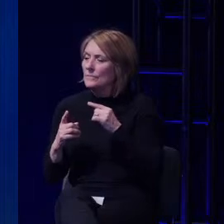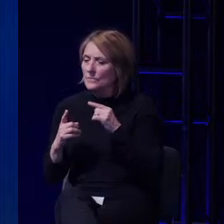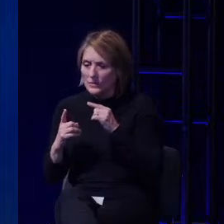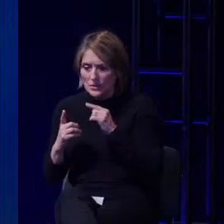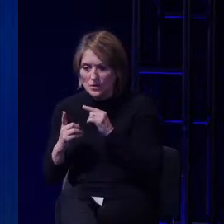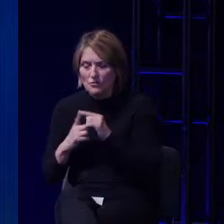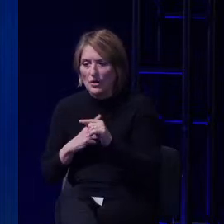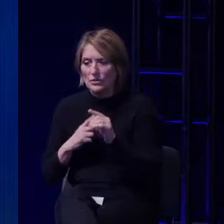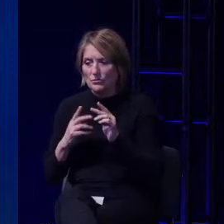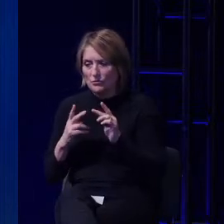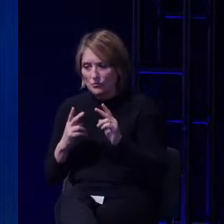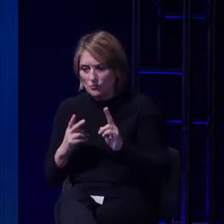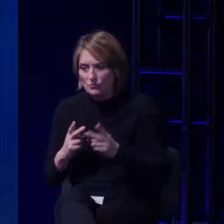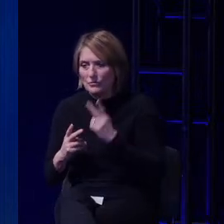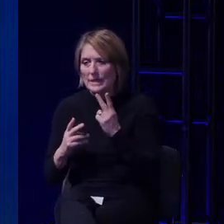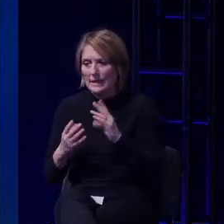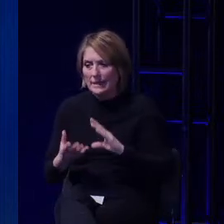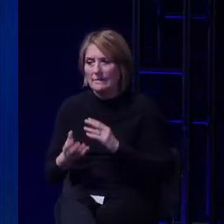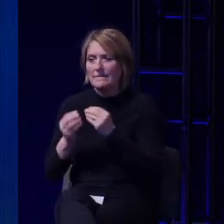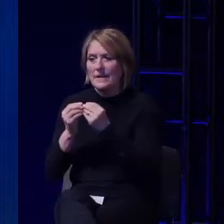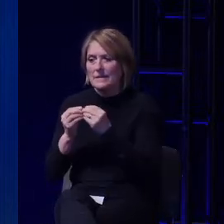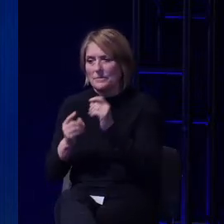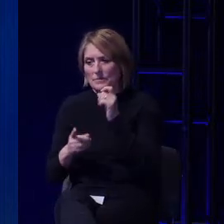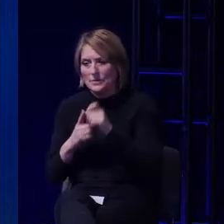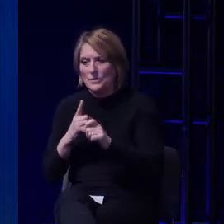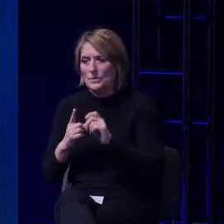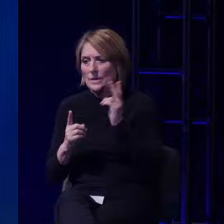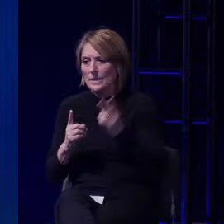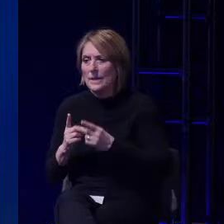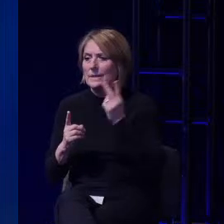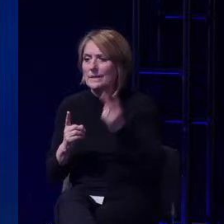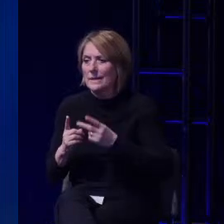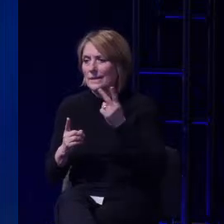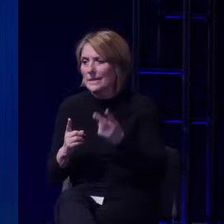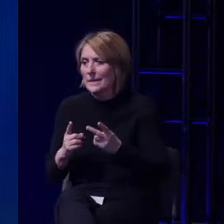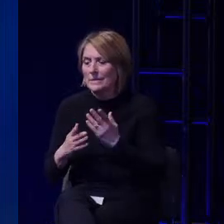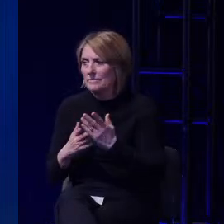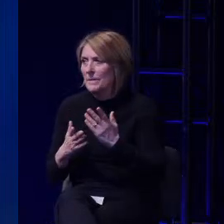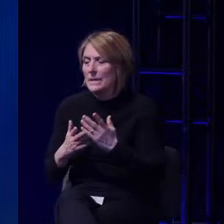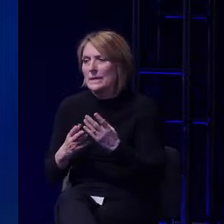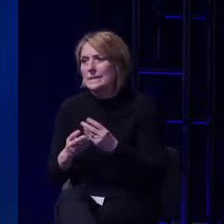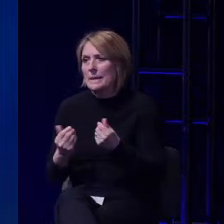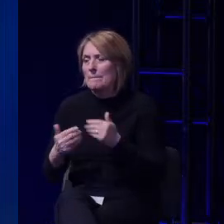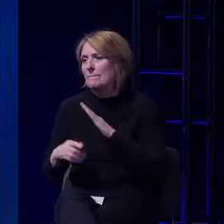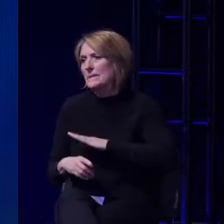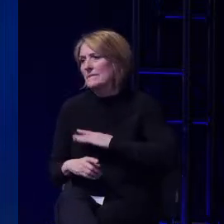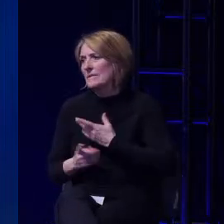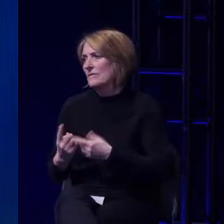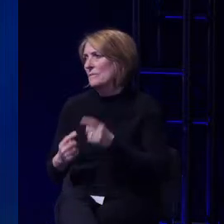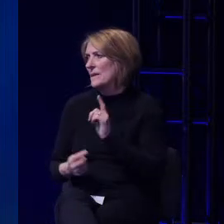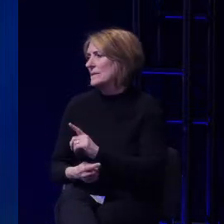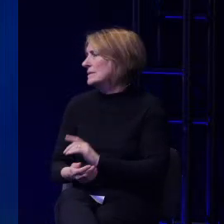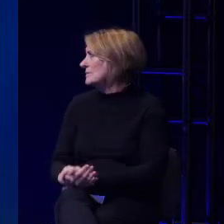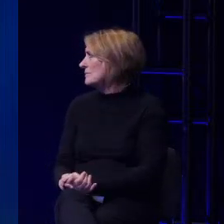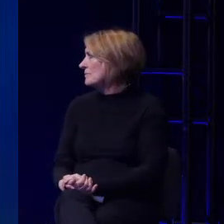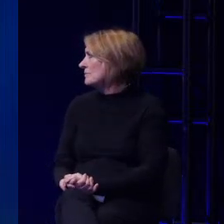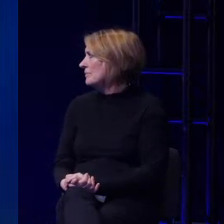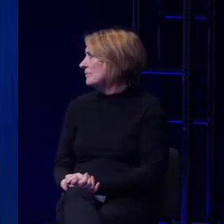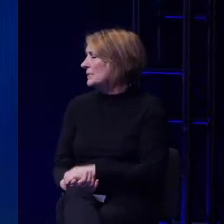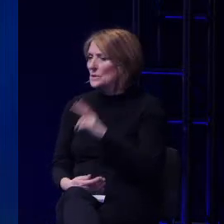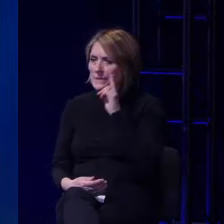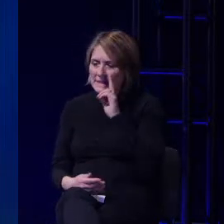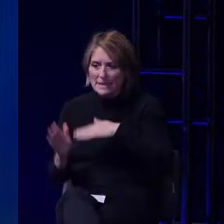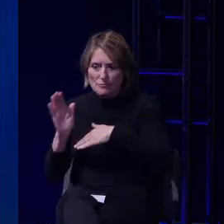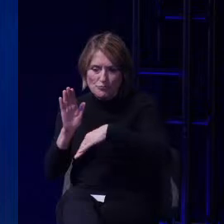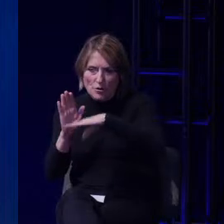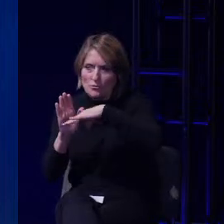do over and over again is. I get satisfaction from that, you know, and to see progress,